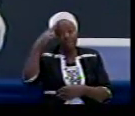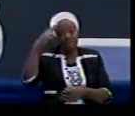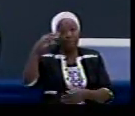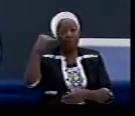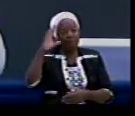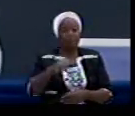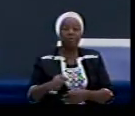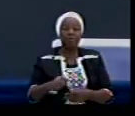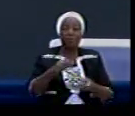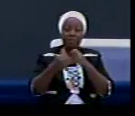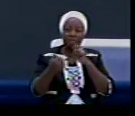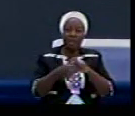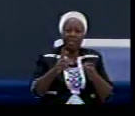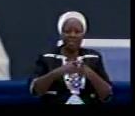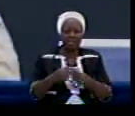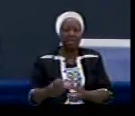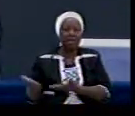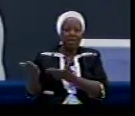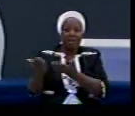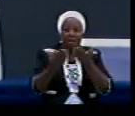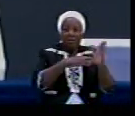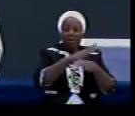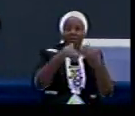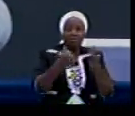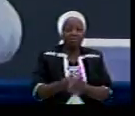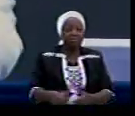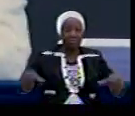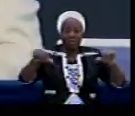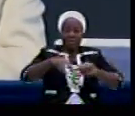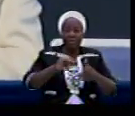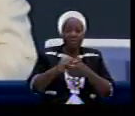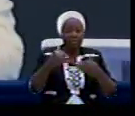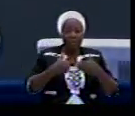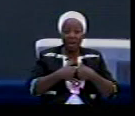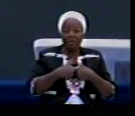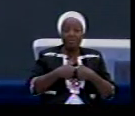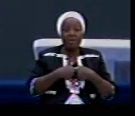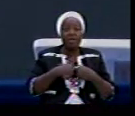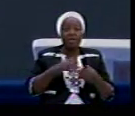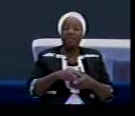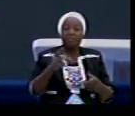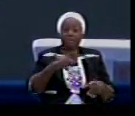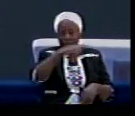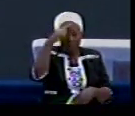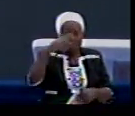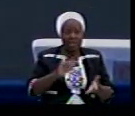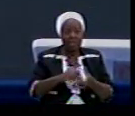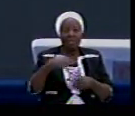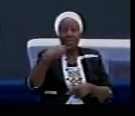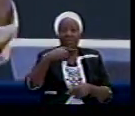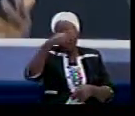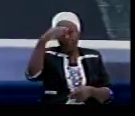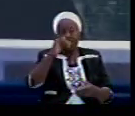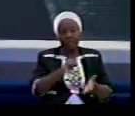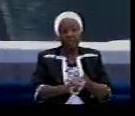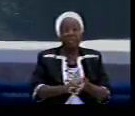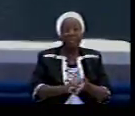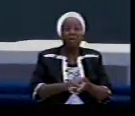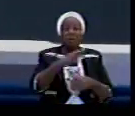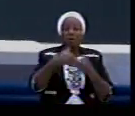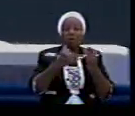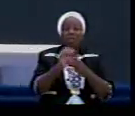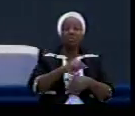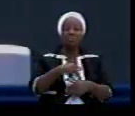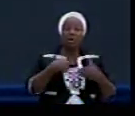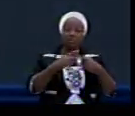the condemnation you should have had. It says, because of that, all you have to do now is come unto